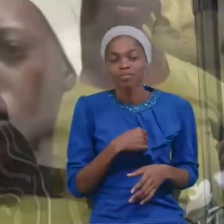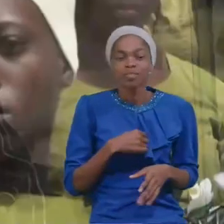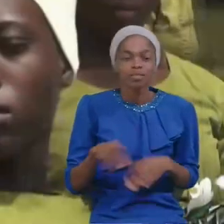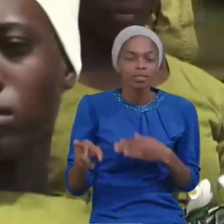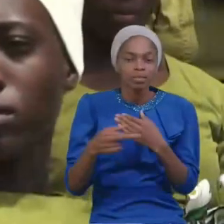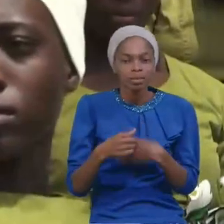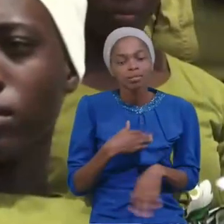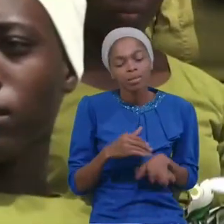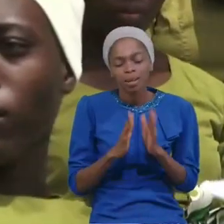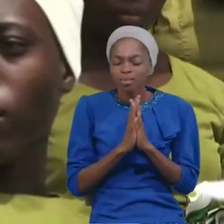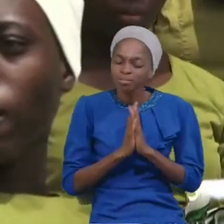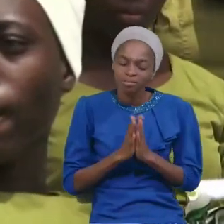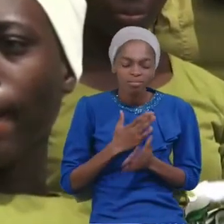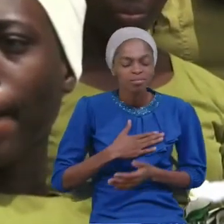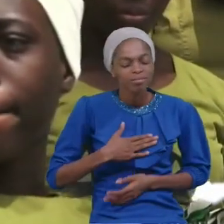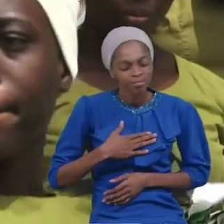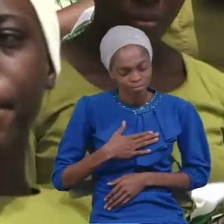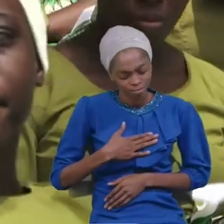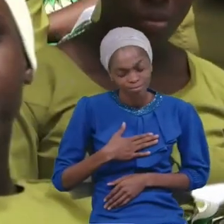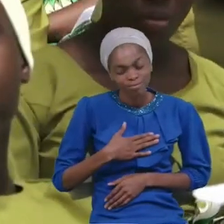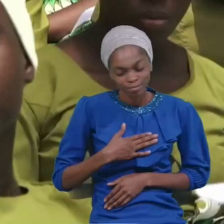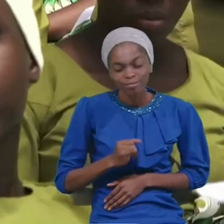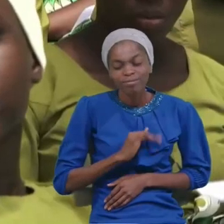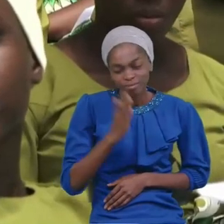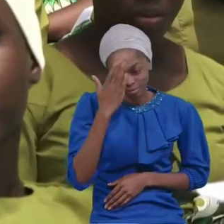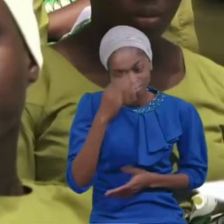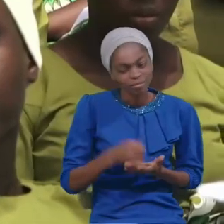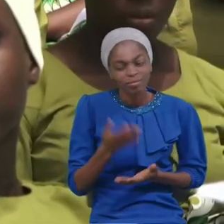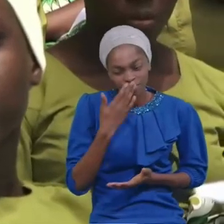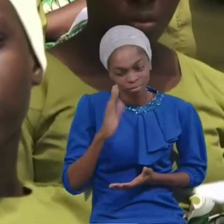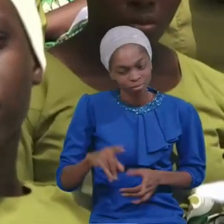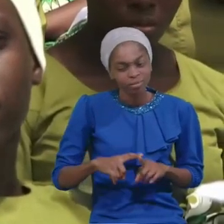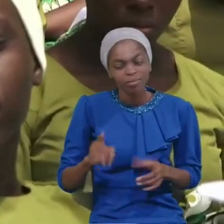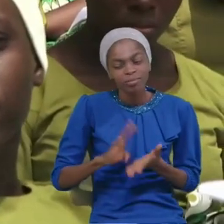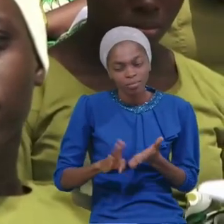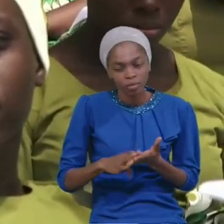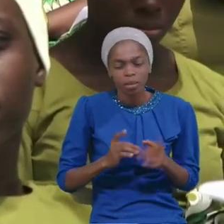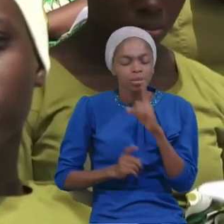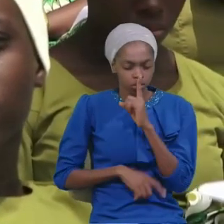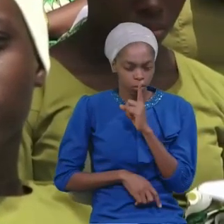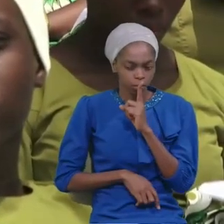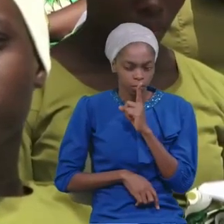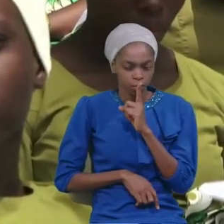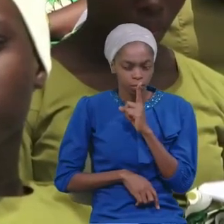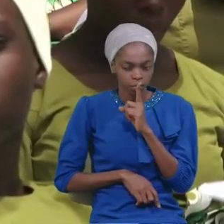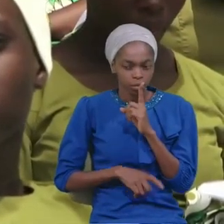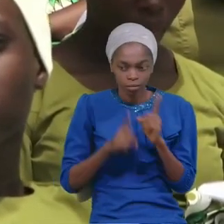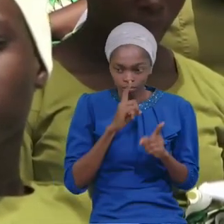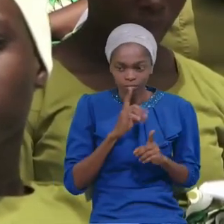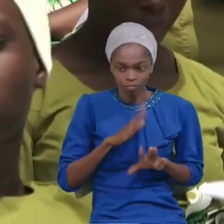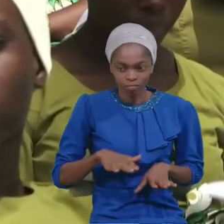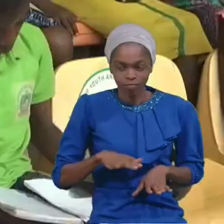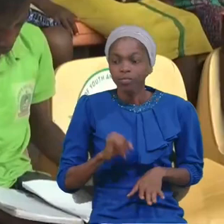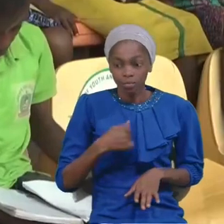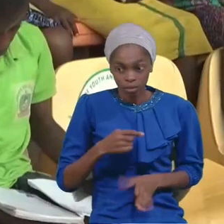Shut up. This one, I'll never forgive. And then you see their hand that hurts,